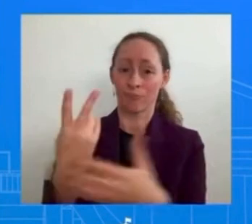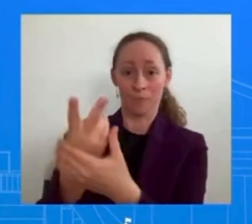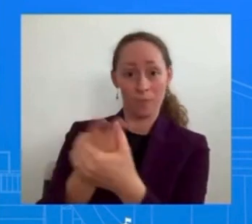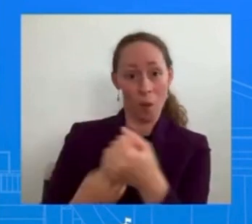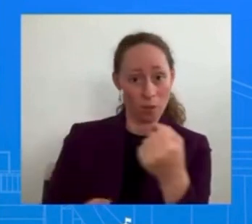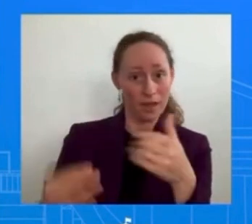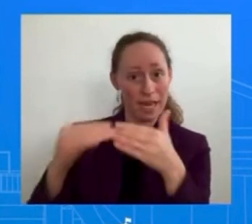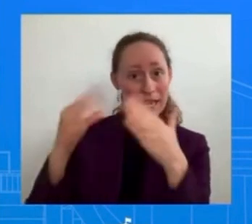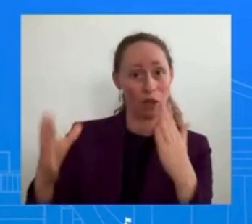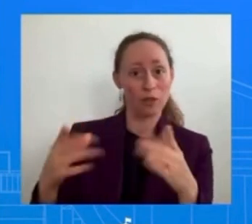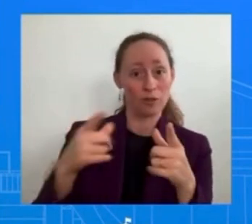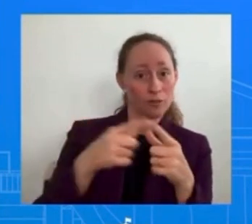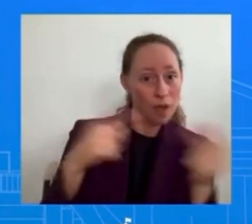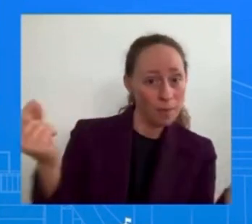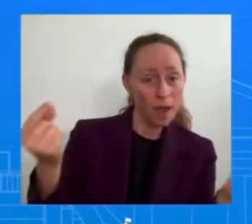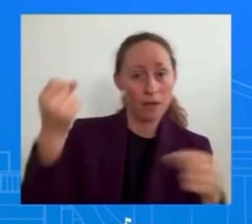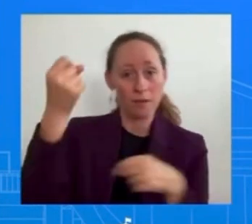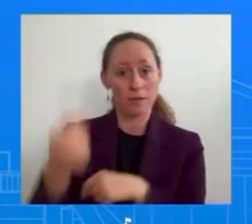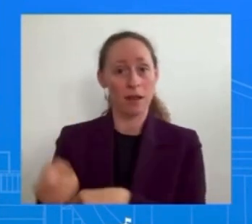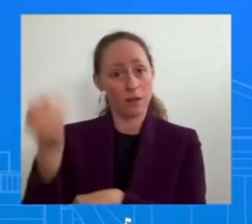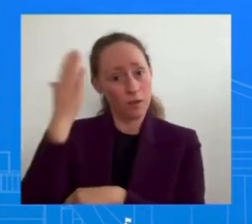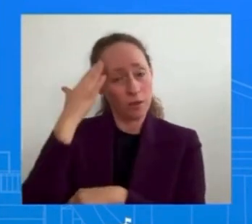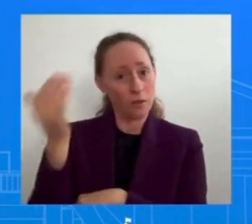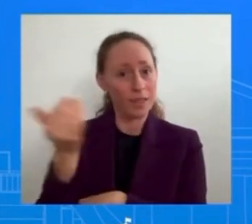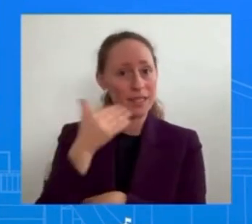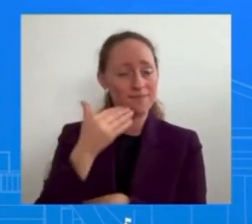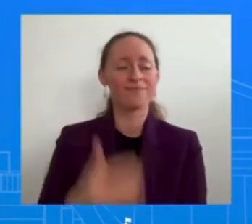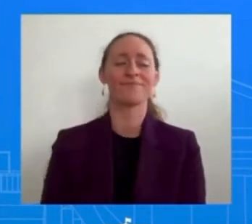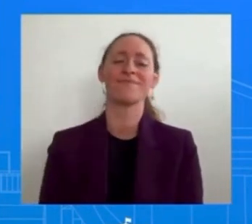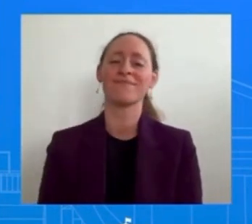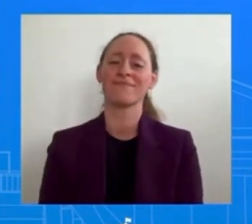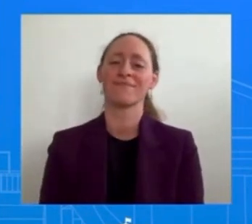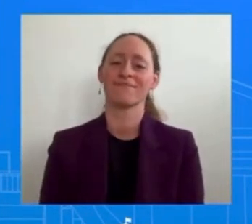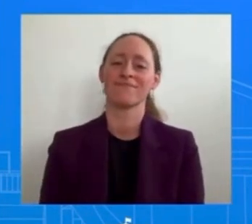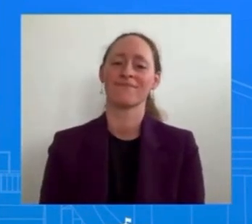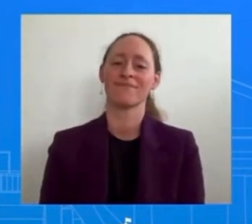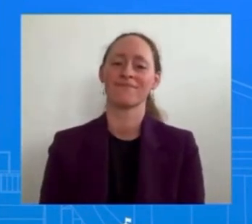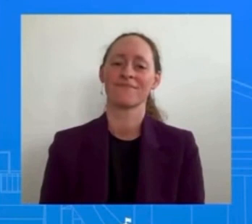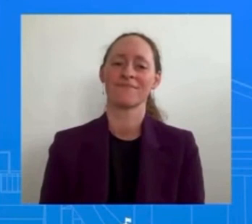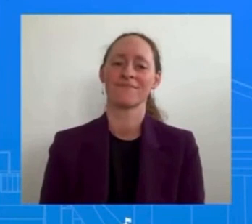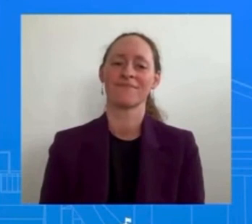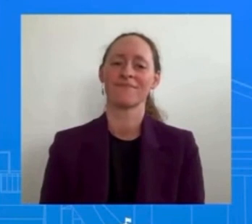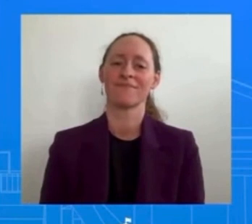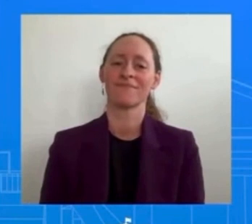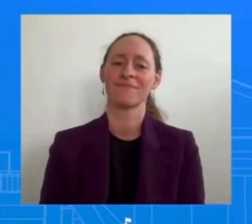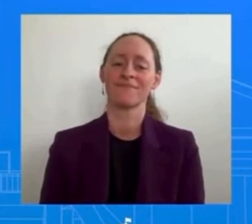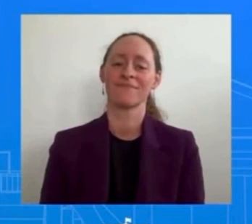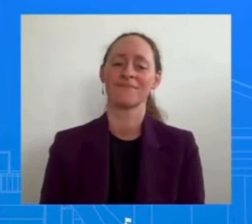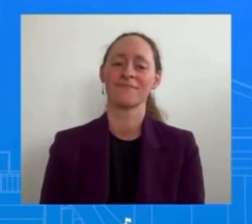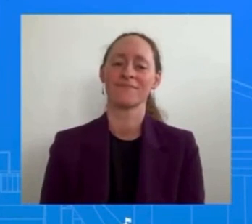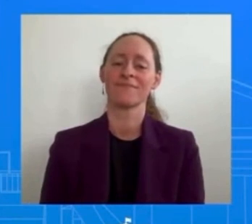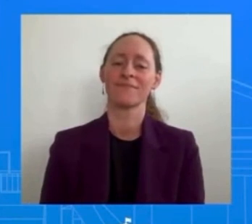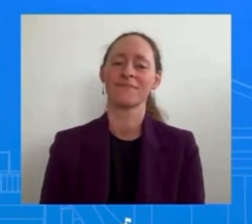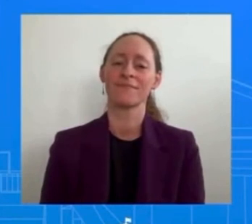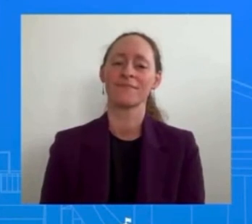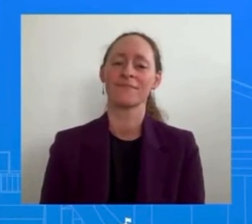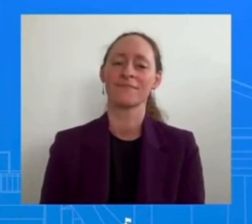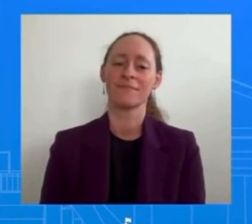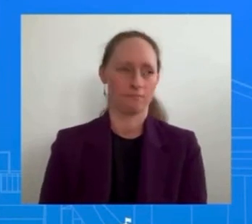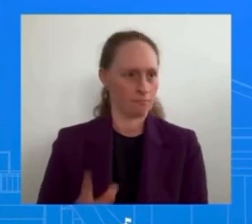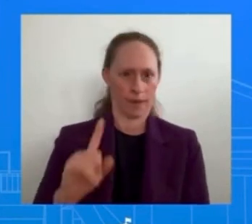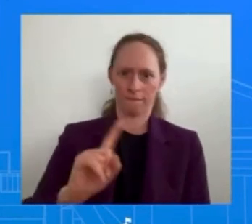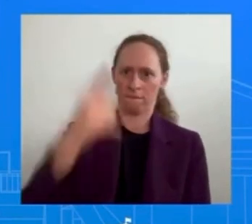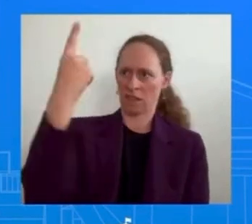Minister Yoon for the first summit of foreign leaders at Camp David in this administration, and the first visit of